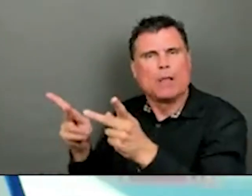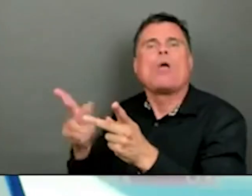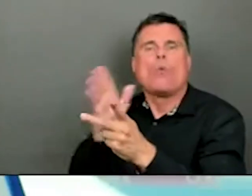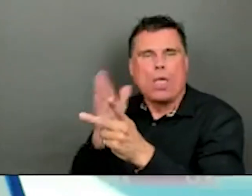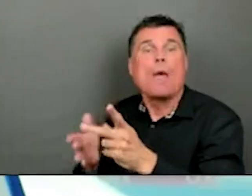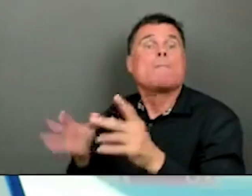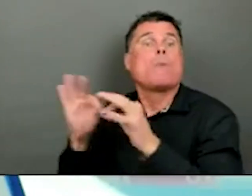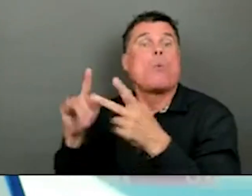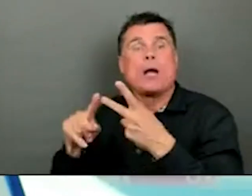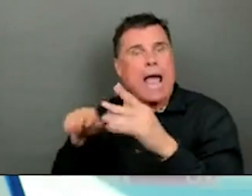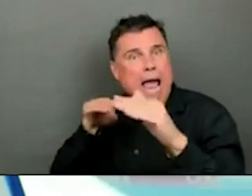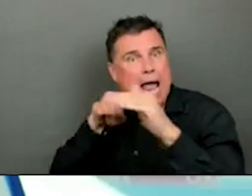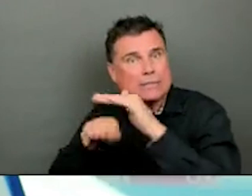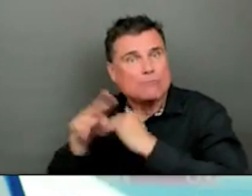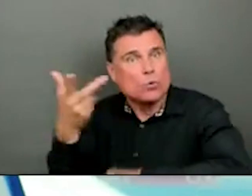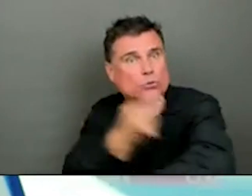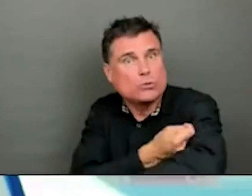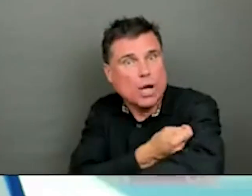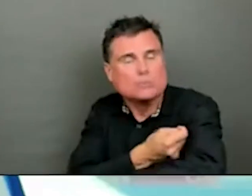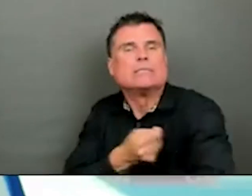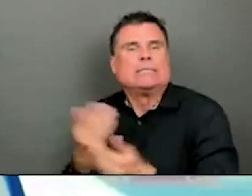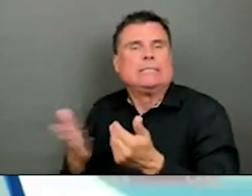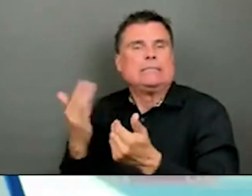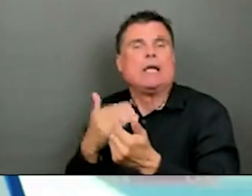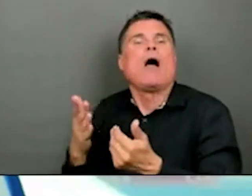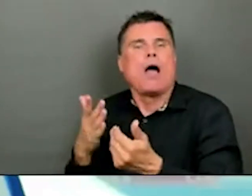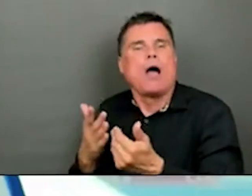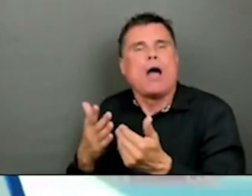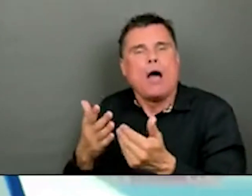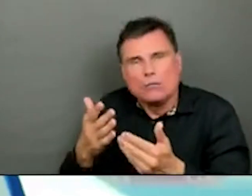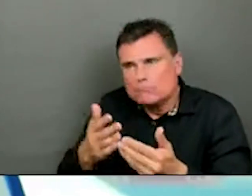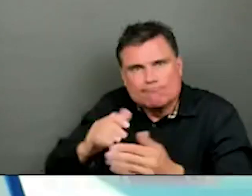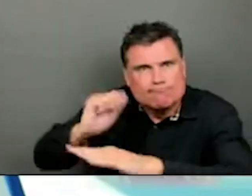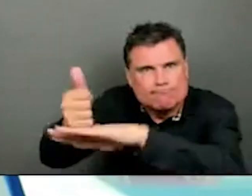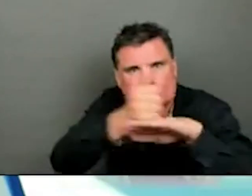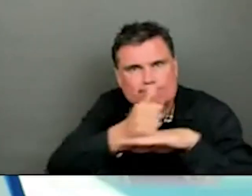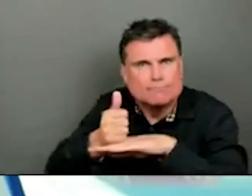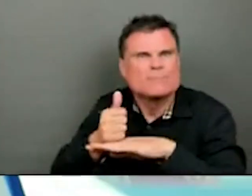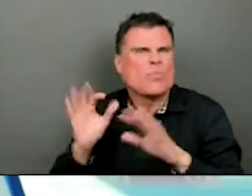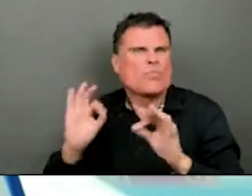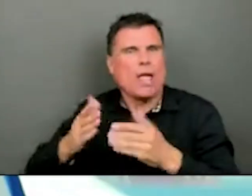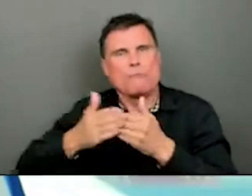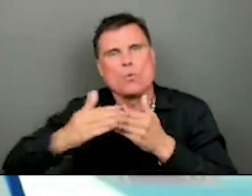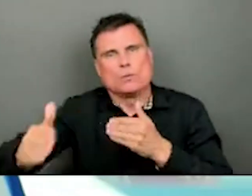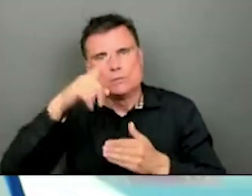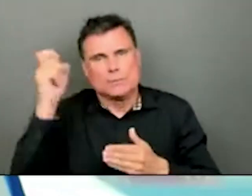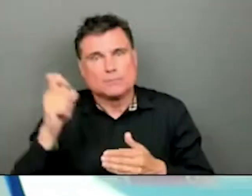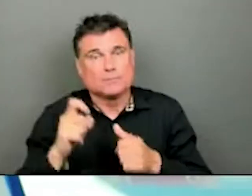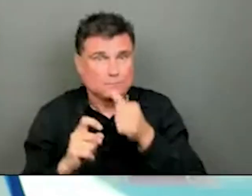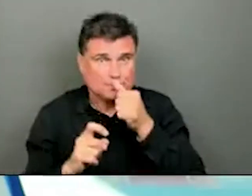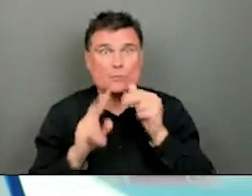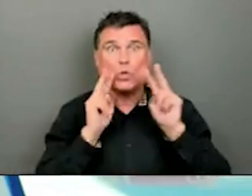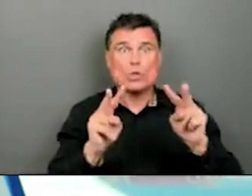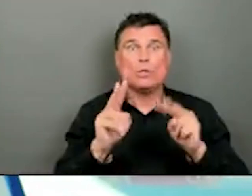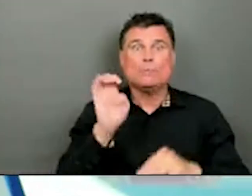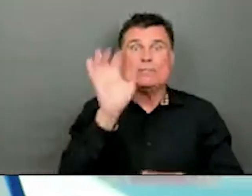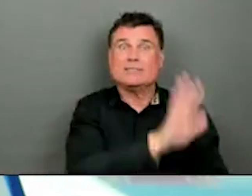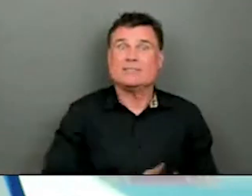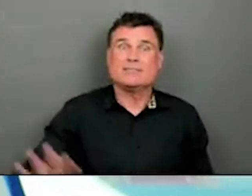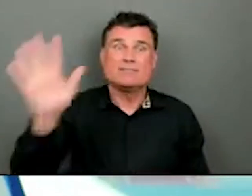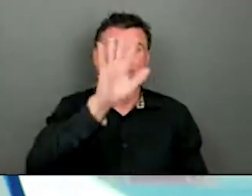things they love to do in that great part of the world and great part of our province in this summer and